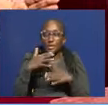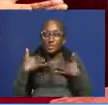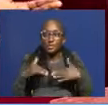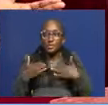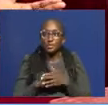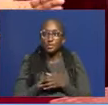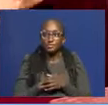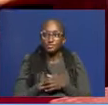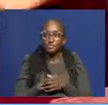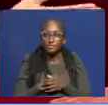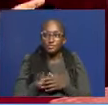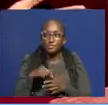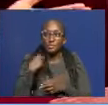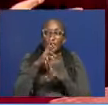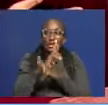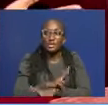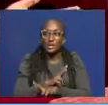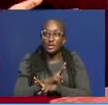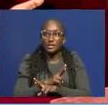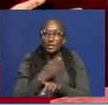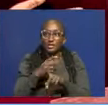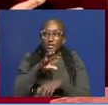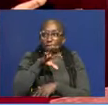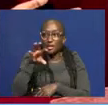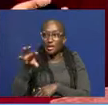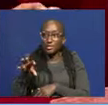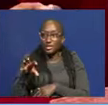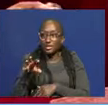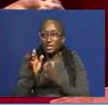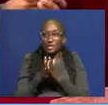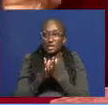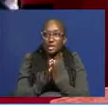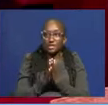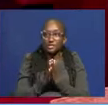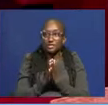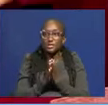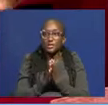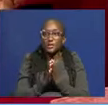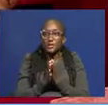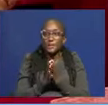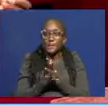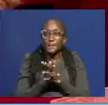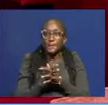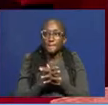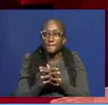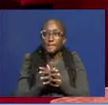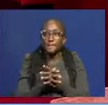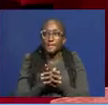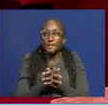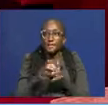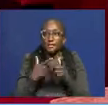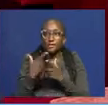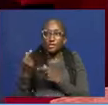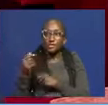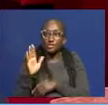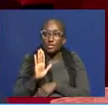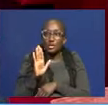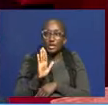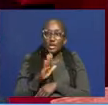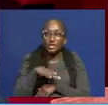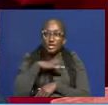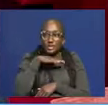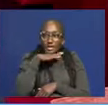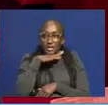people are retiring from county governments, and Mr. Speaker, they go to their